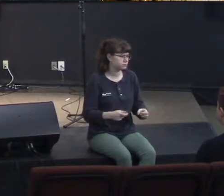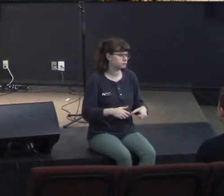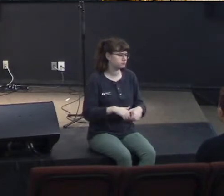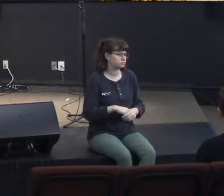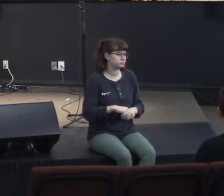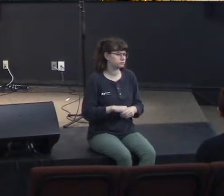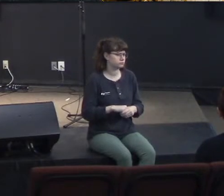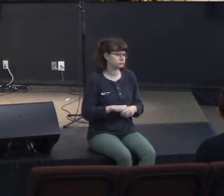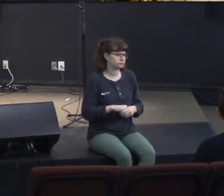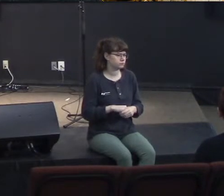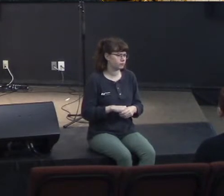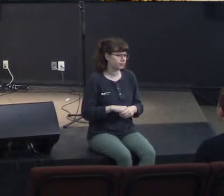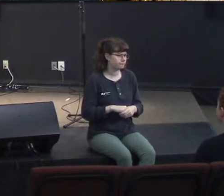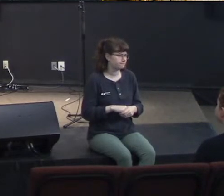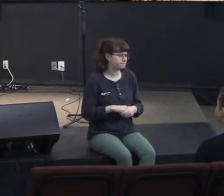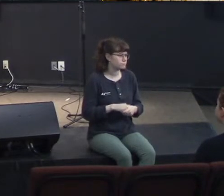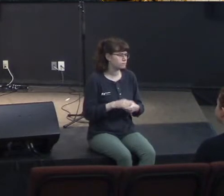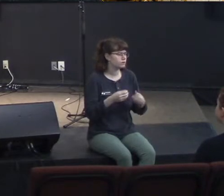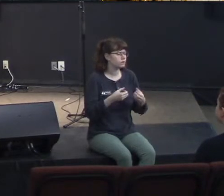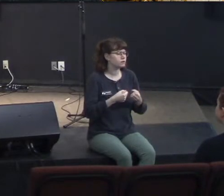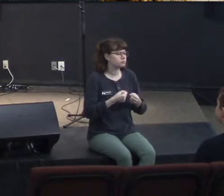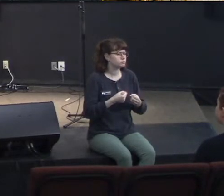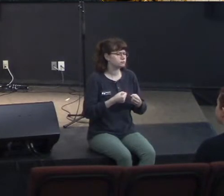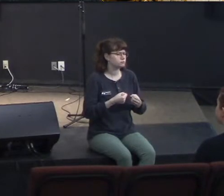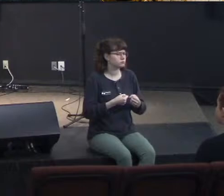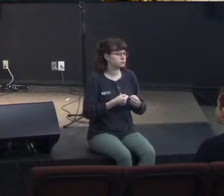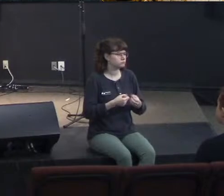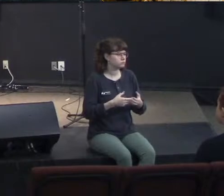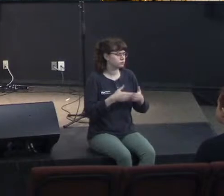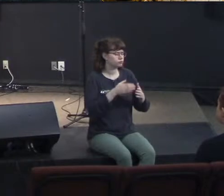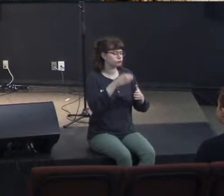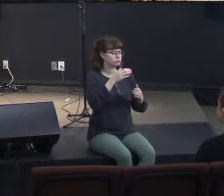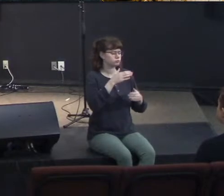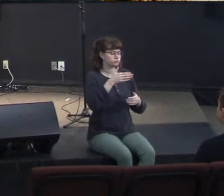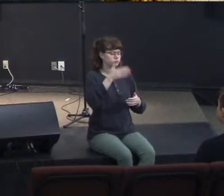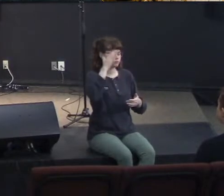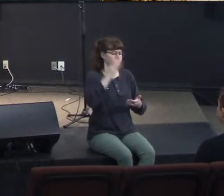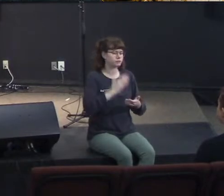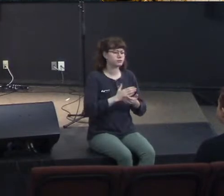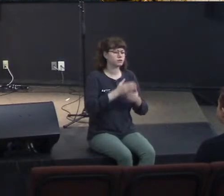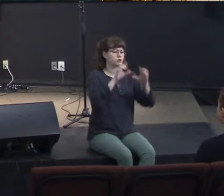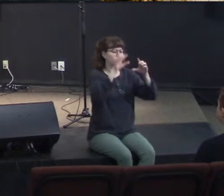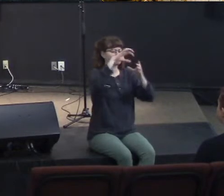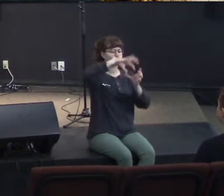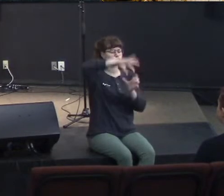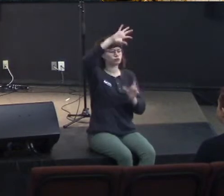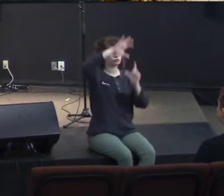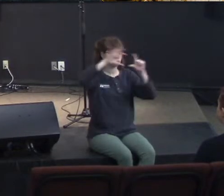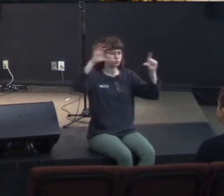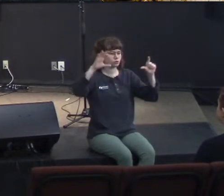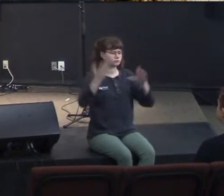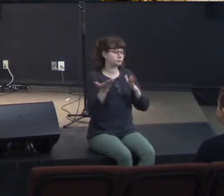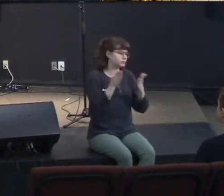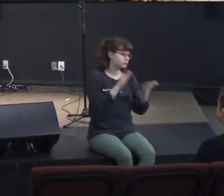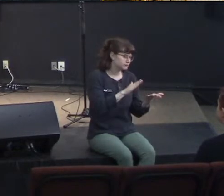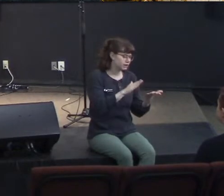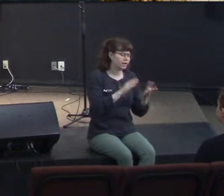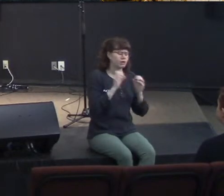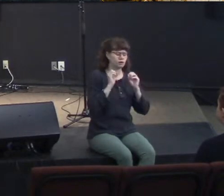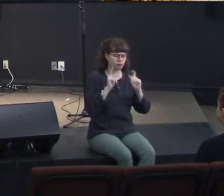you letting your son die on the cross, letting him die on the cross for us. Because you love the world so much that